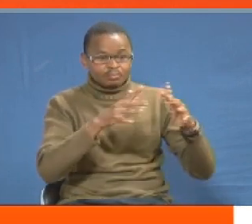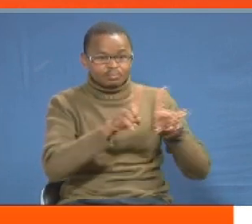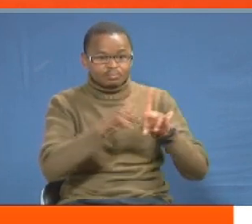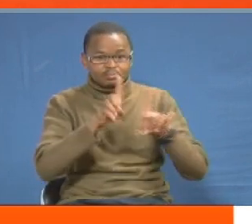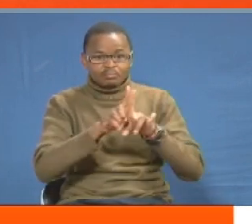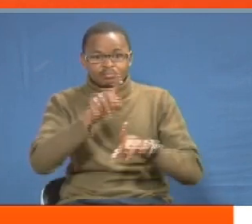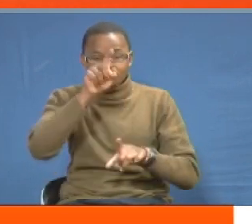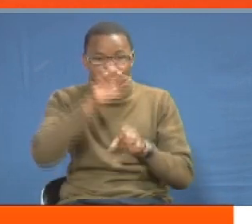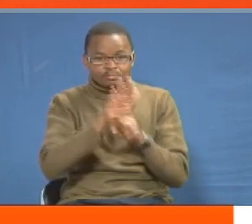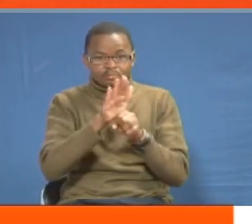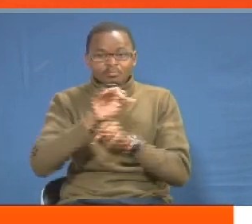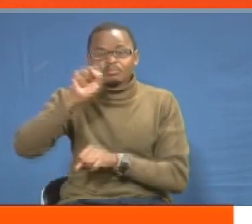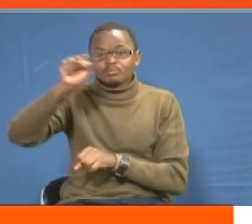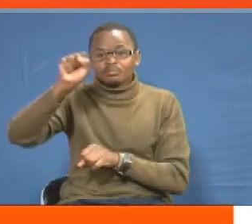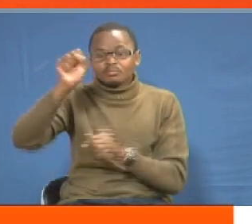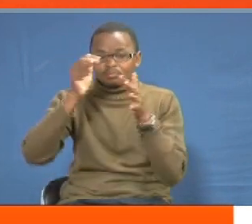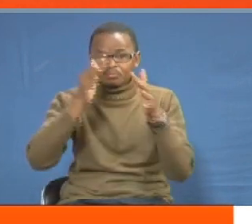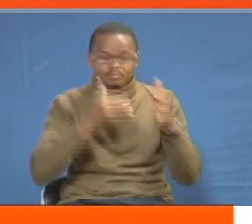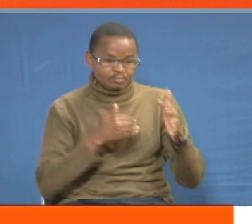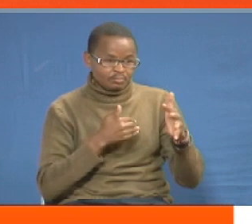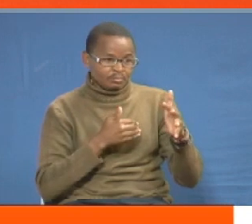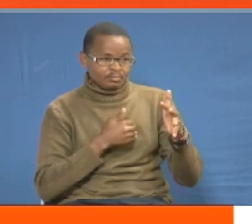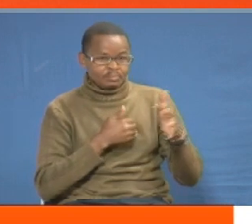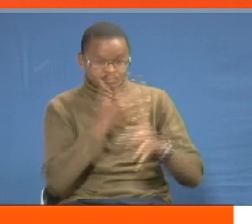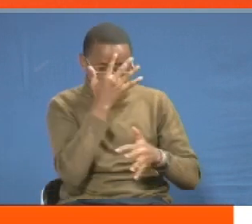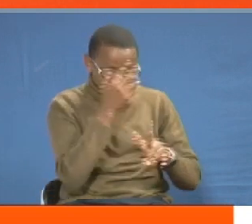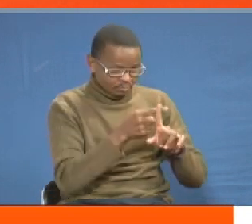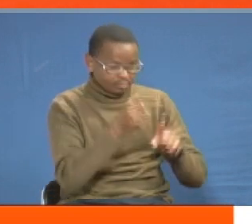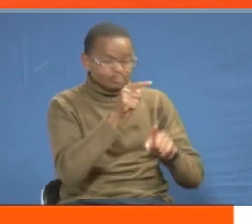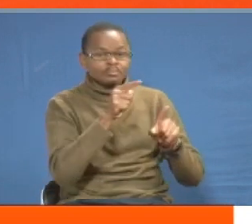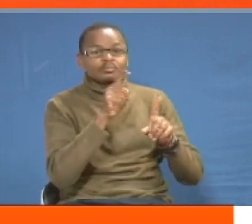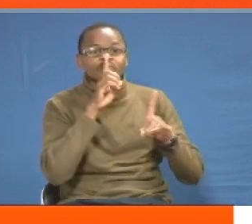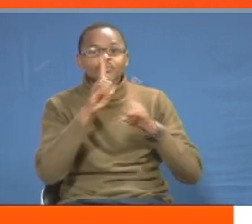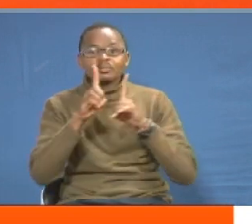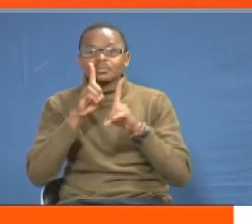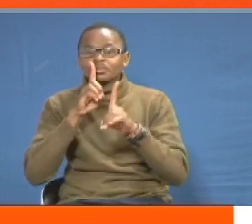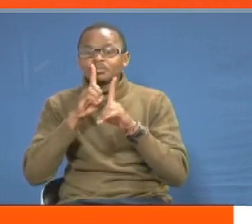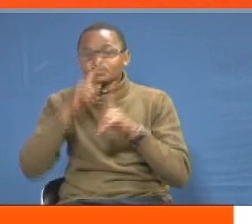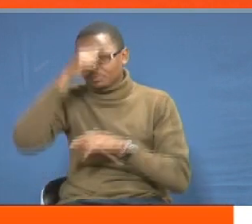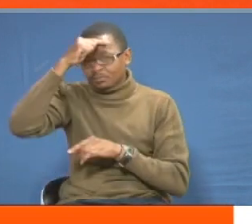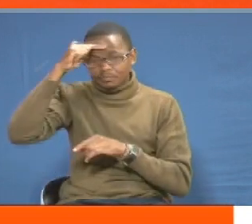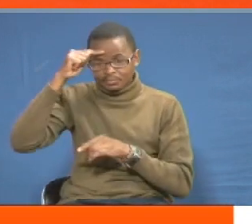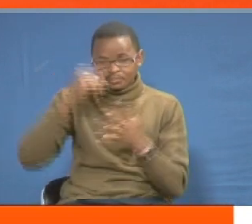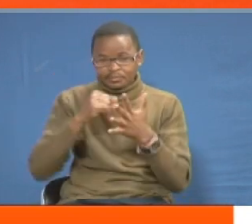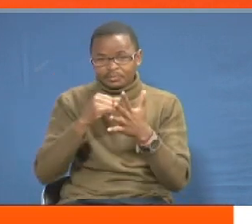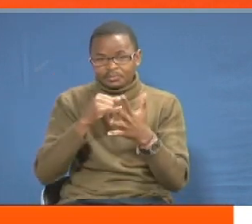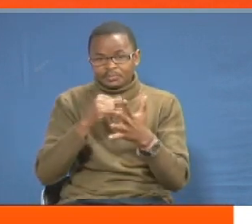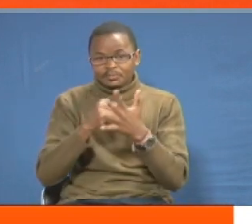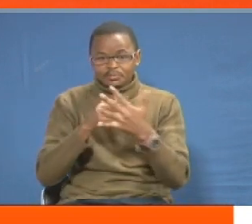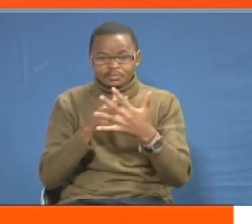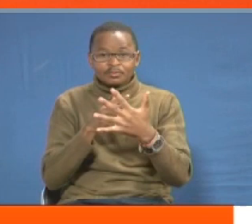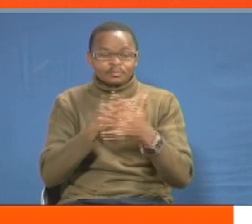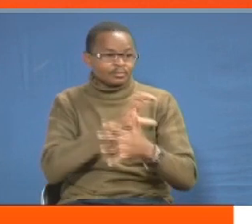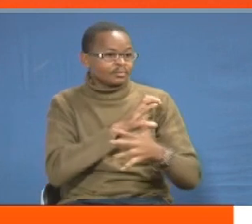lose. And so most of the politicians have shied away from this conversation because it puts